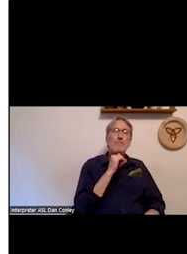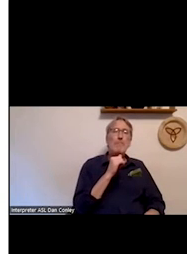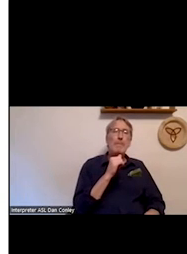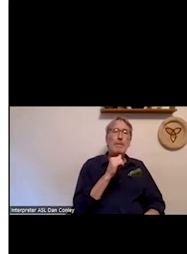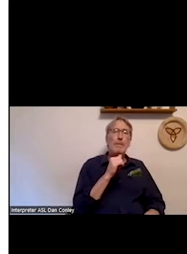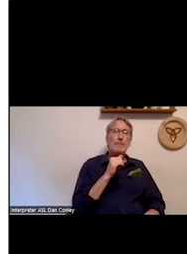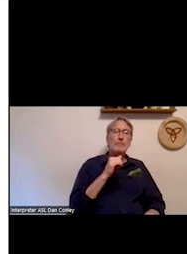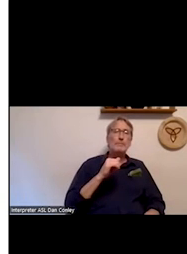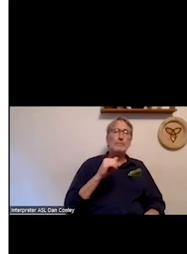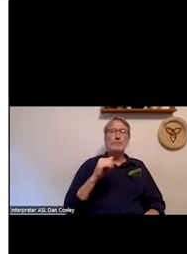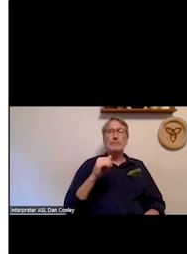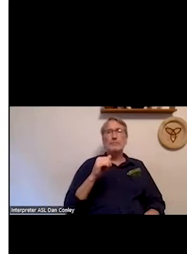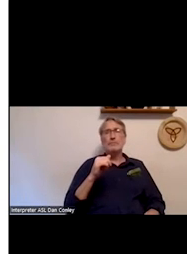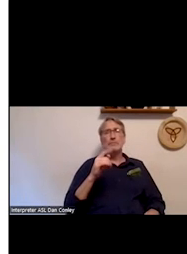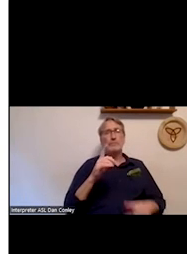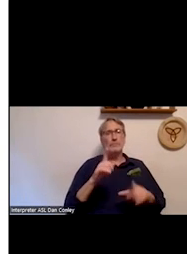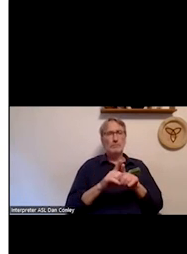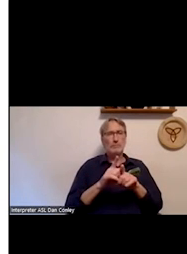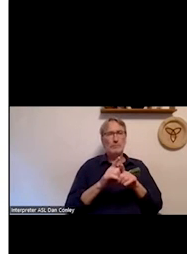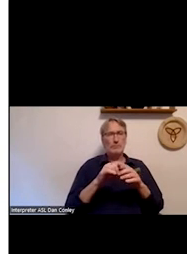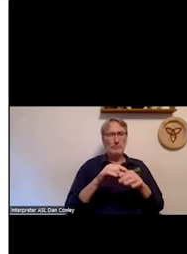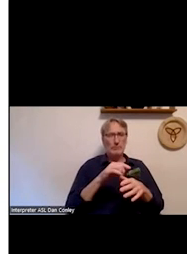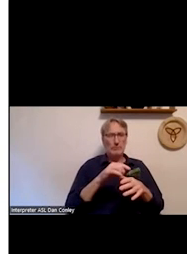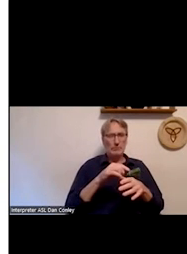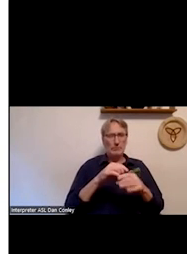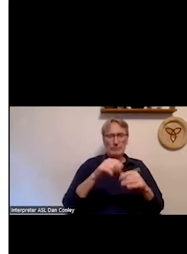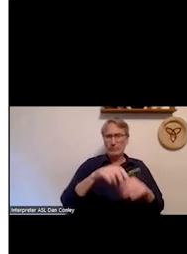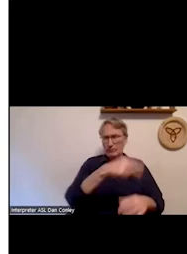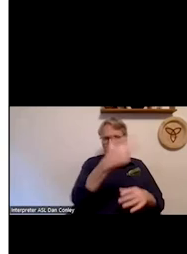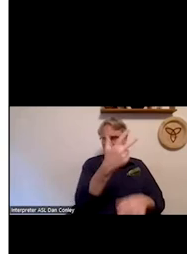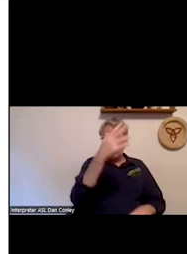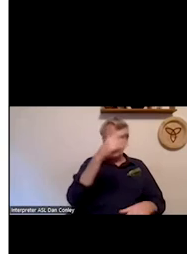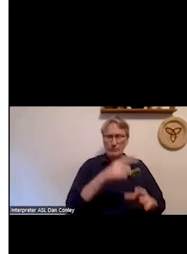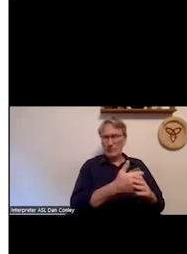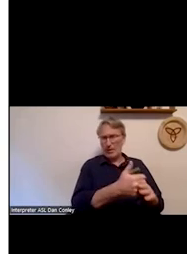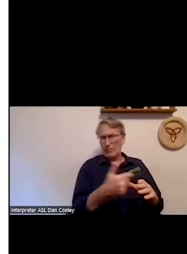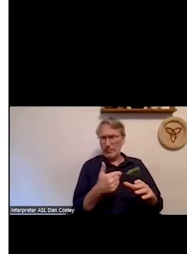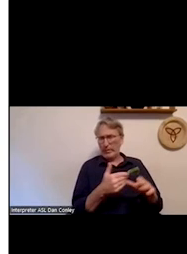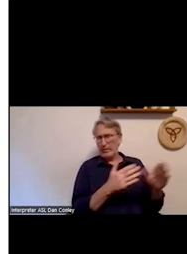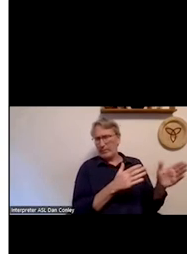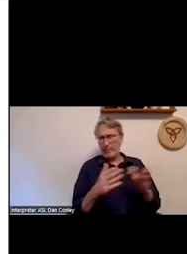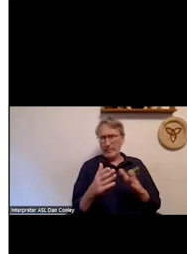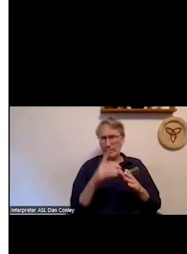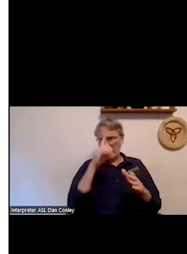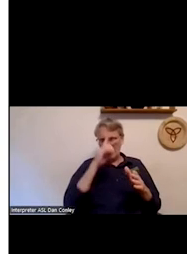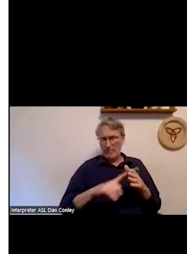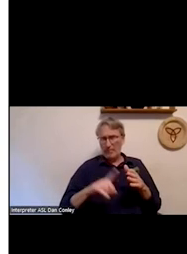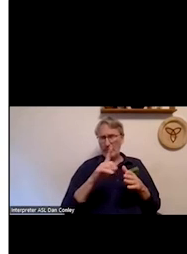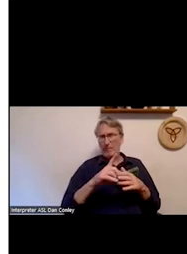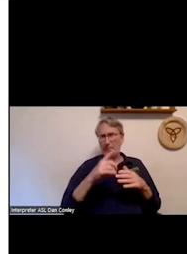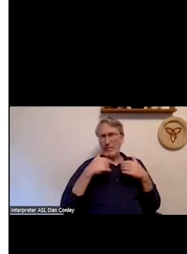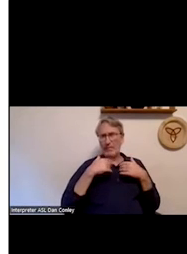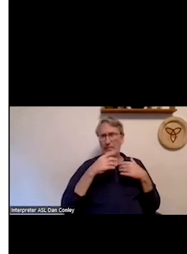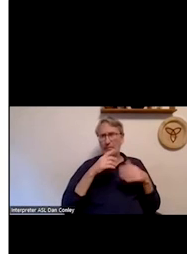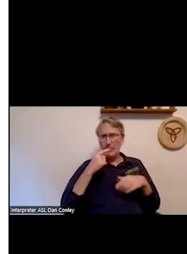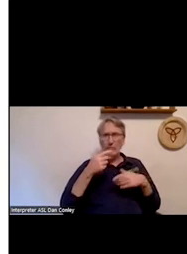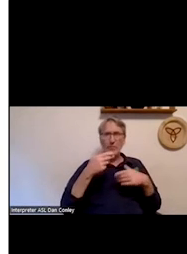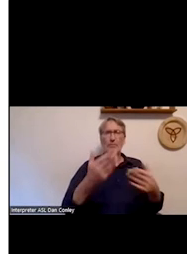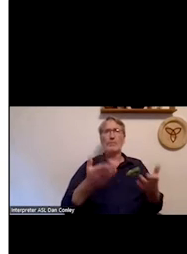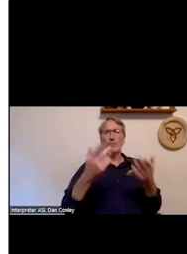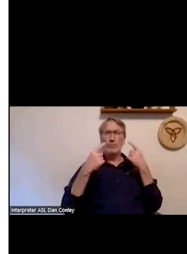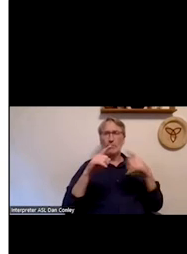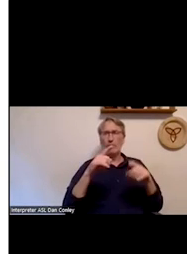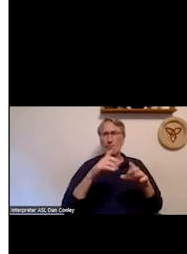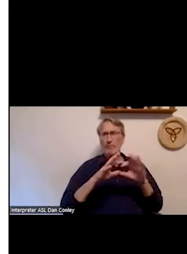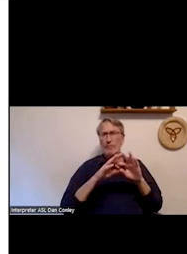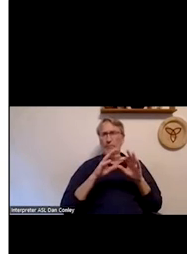In addition to these three preparedness checklists, we also developed some additional recommendations and tools for families that we thought would be